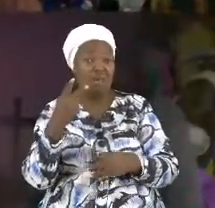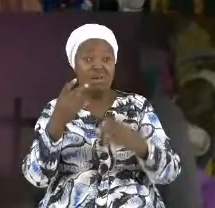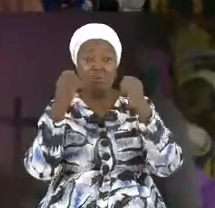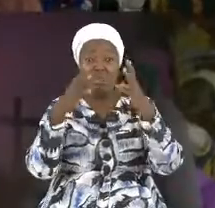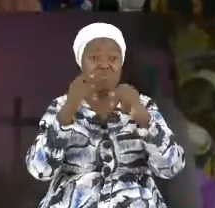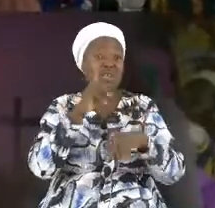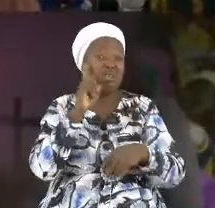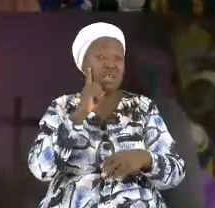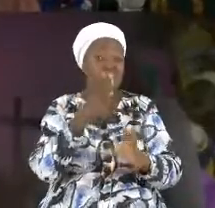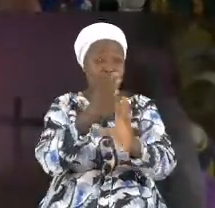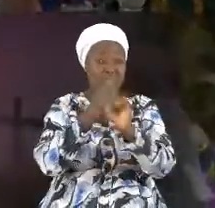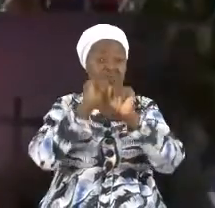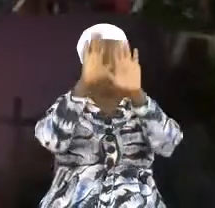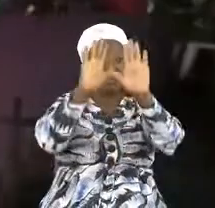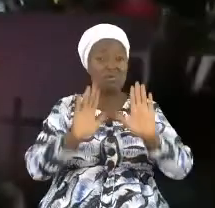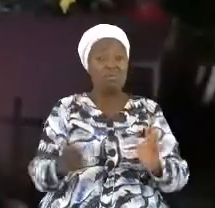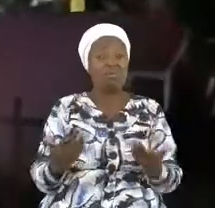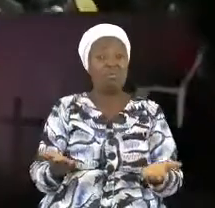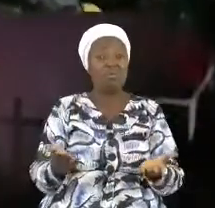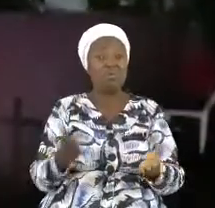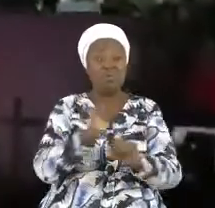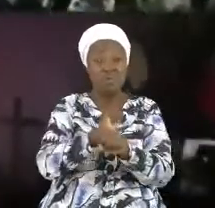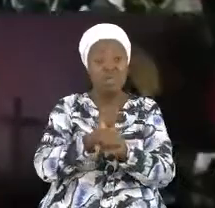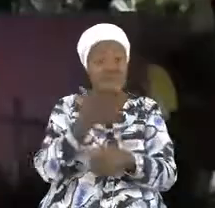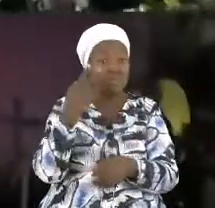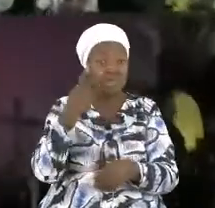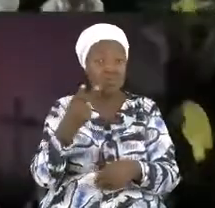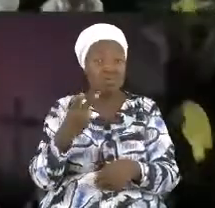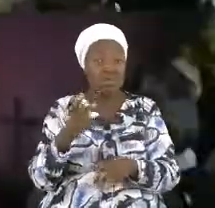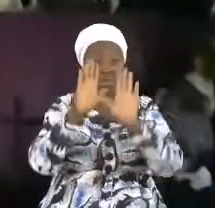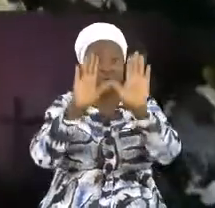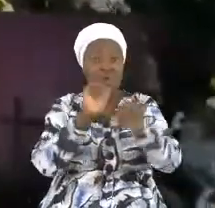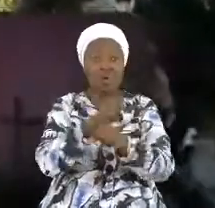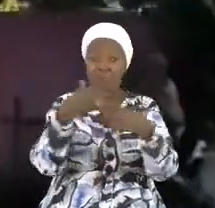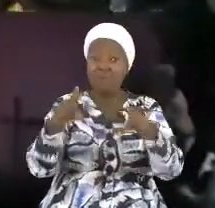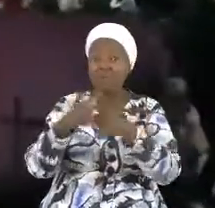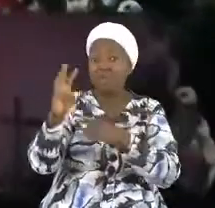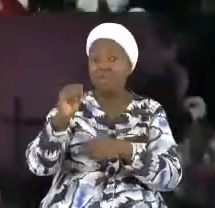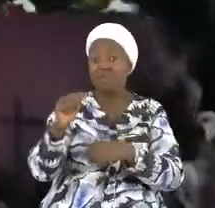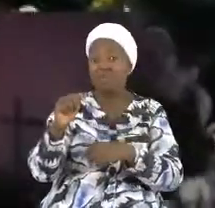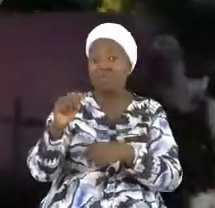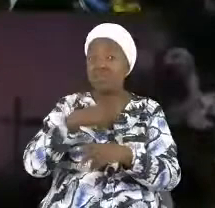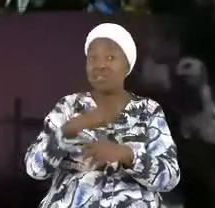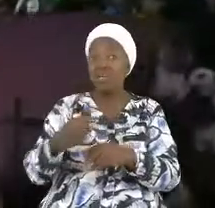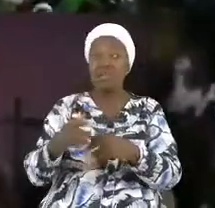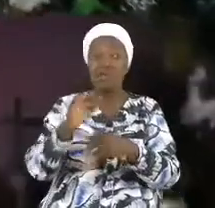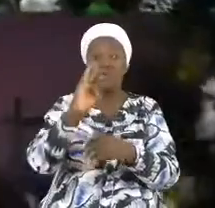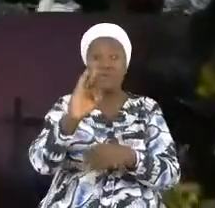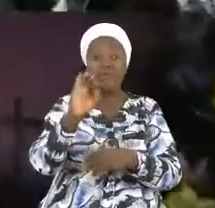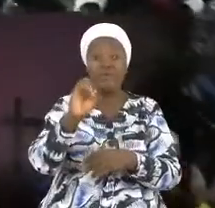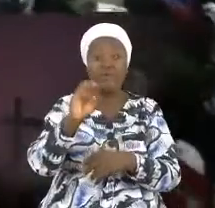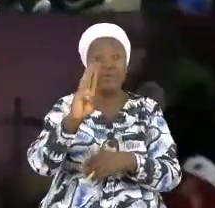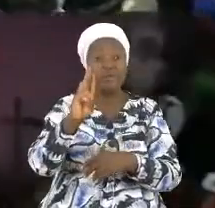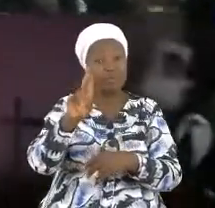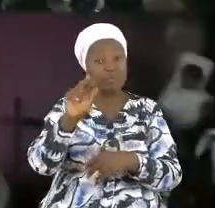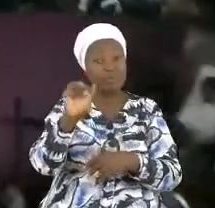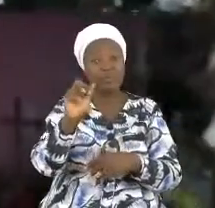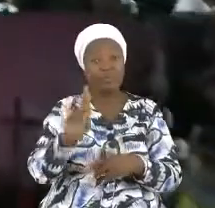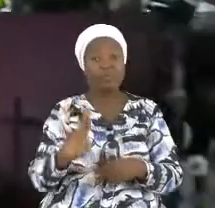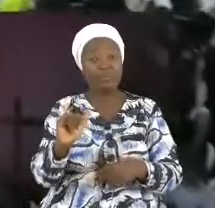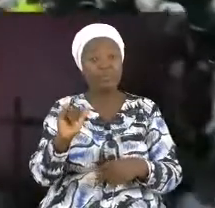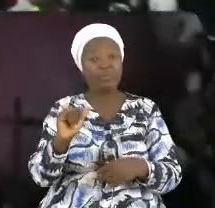Anywhere you are, just be seated and be praying, preparing